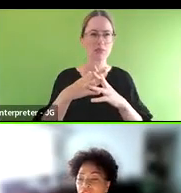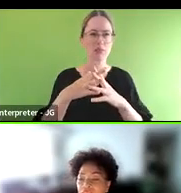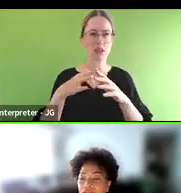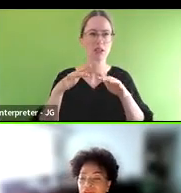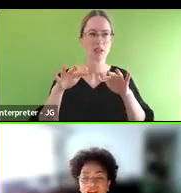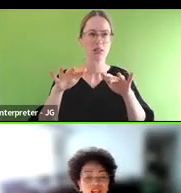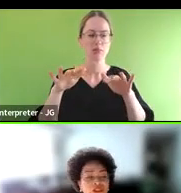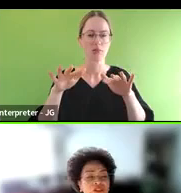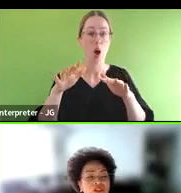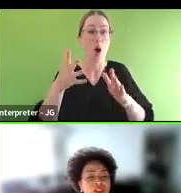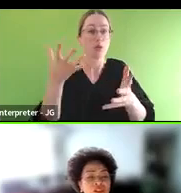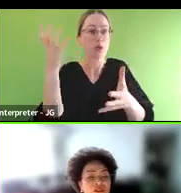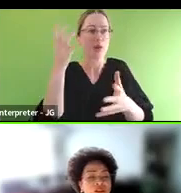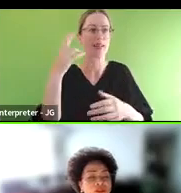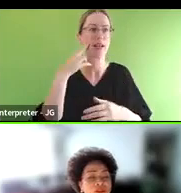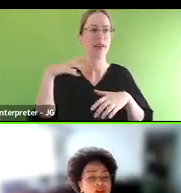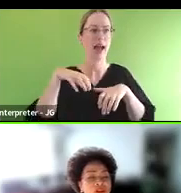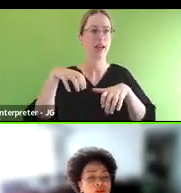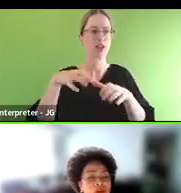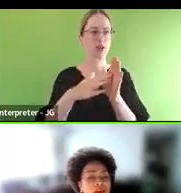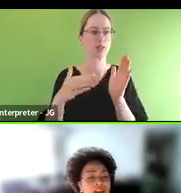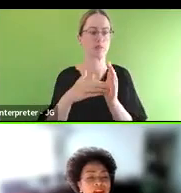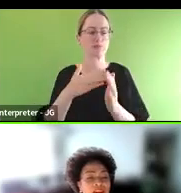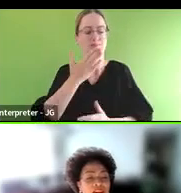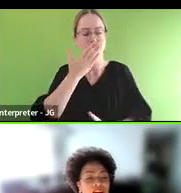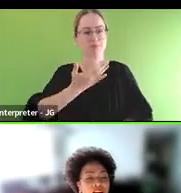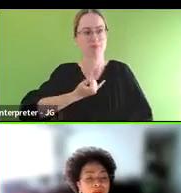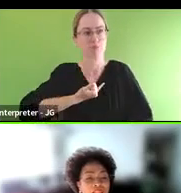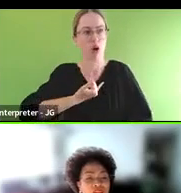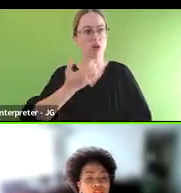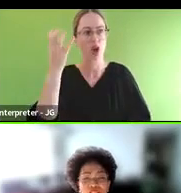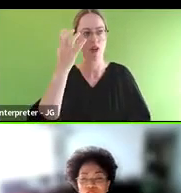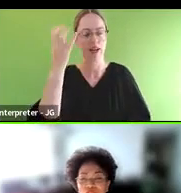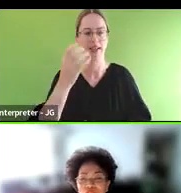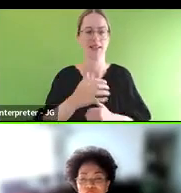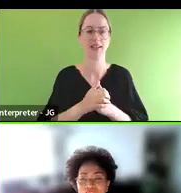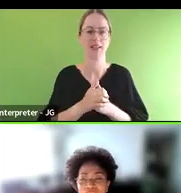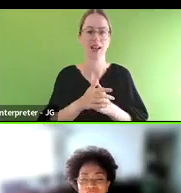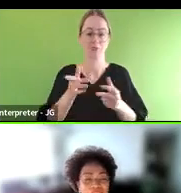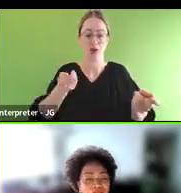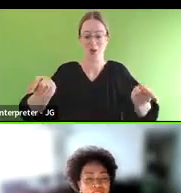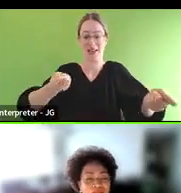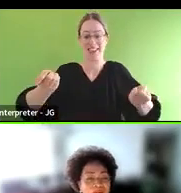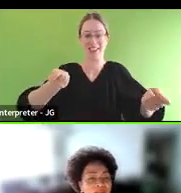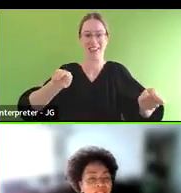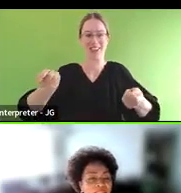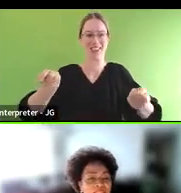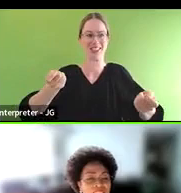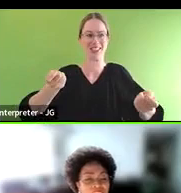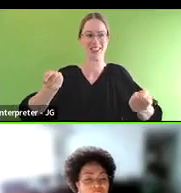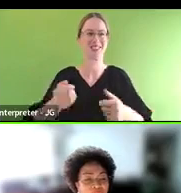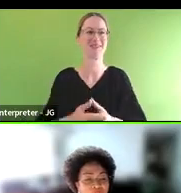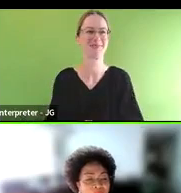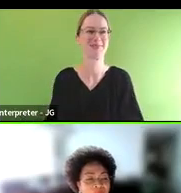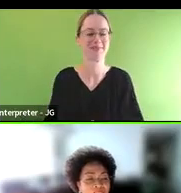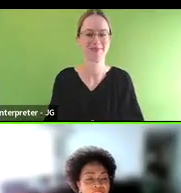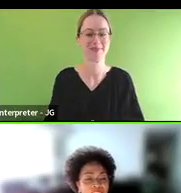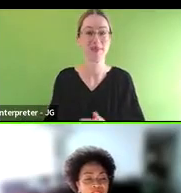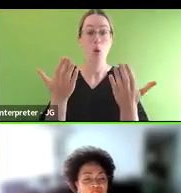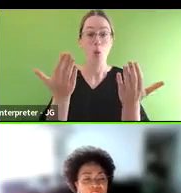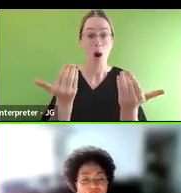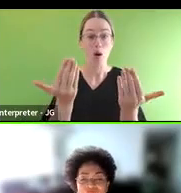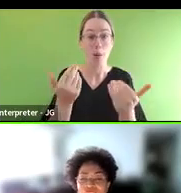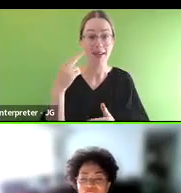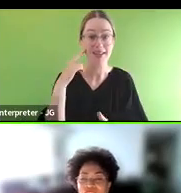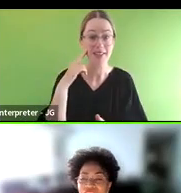oh, we've got Deaf Action New Zealand. All right, sorry about that. I'm managing 2 screens. So welcome,